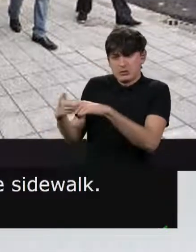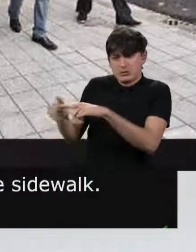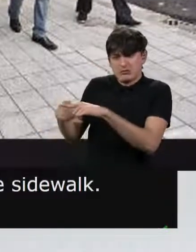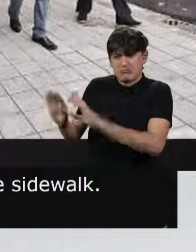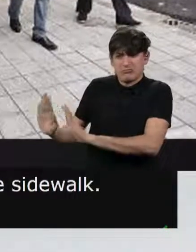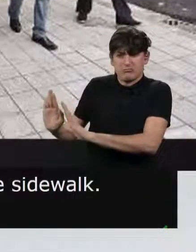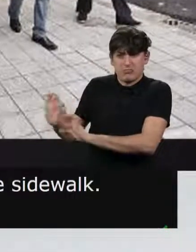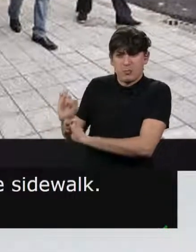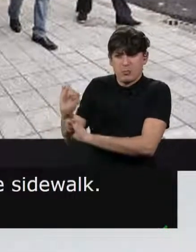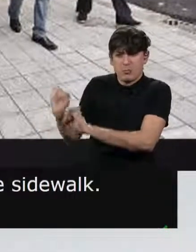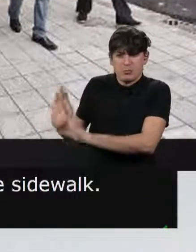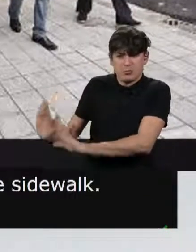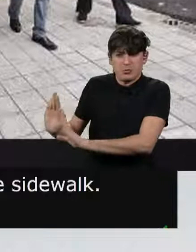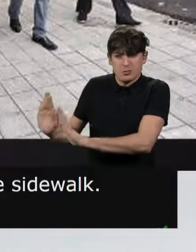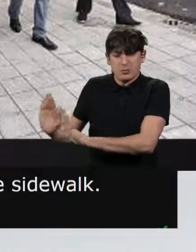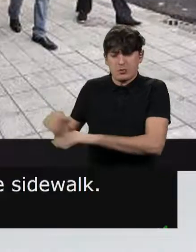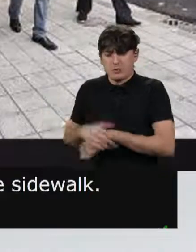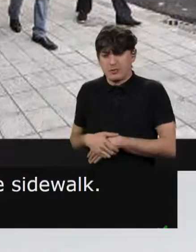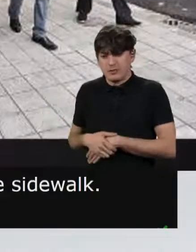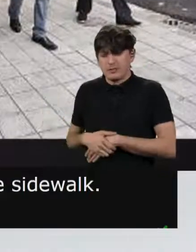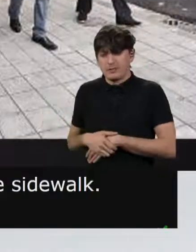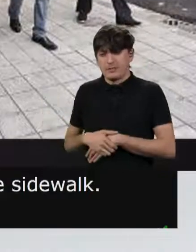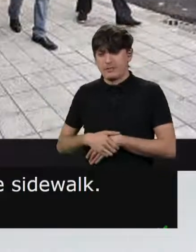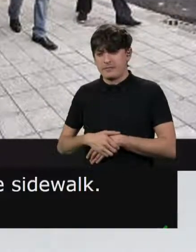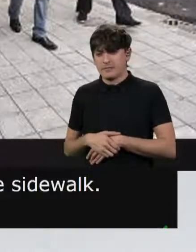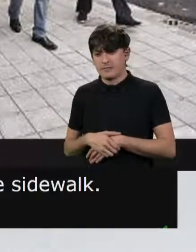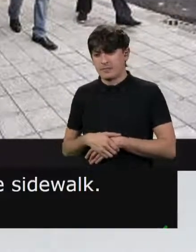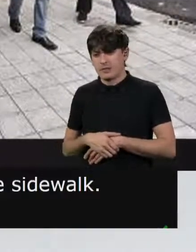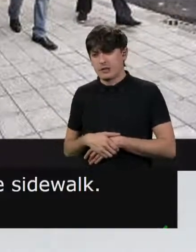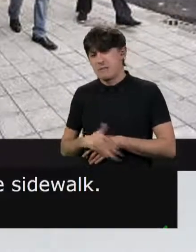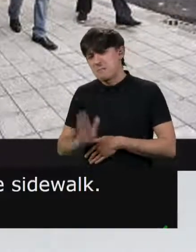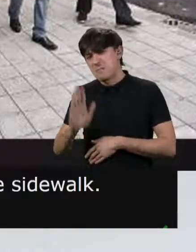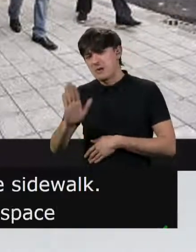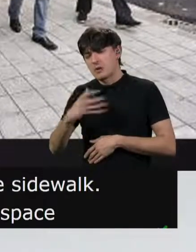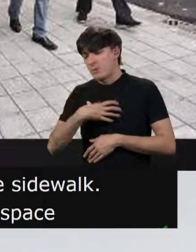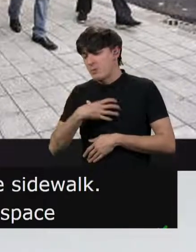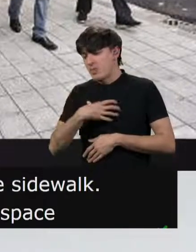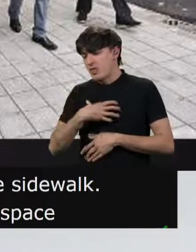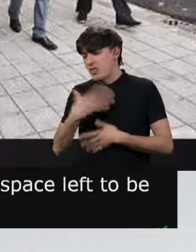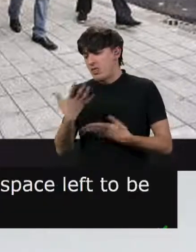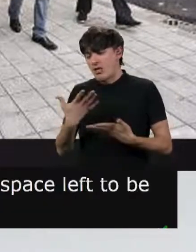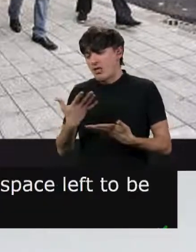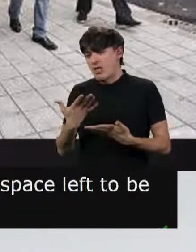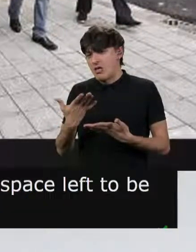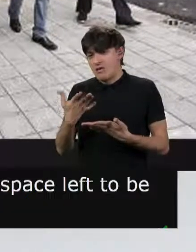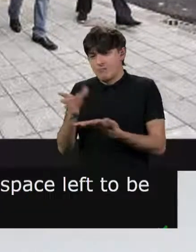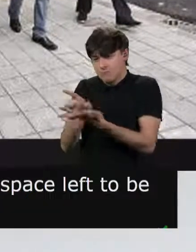safe space left to be protected from vehicles in the city.